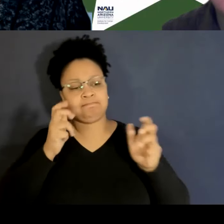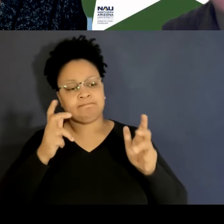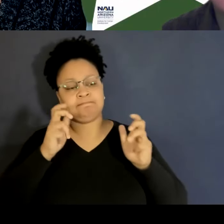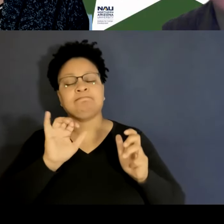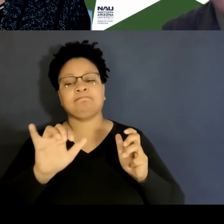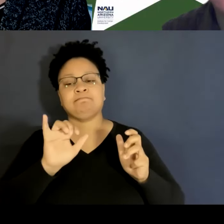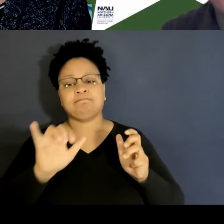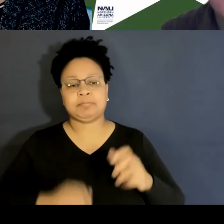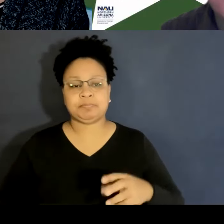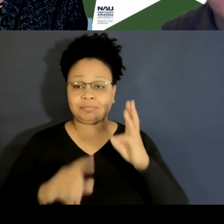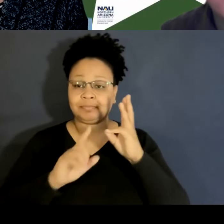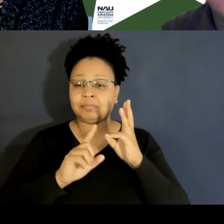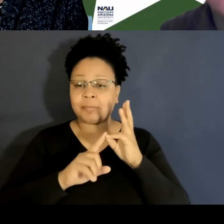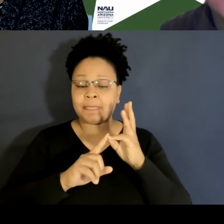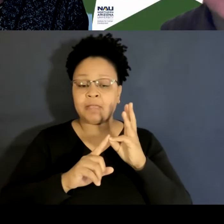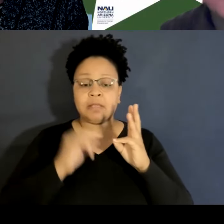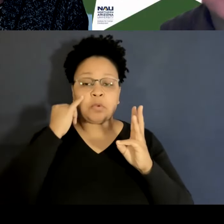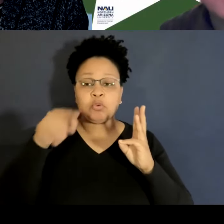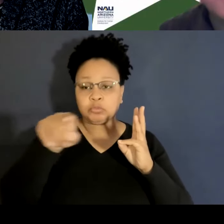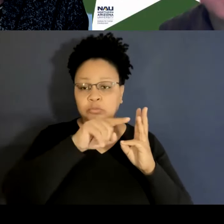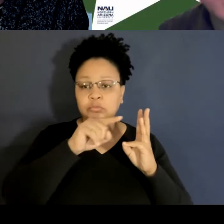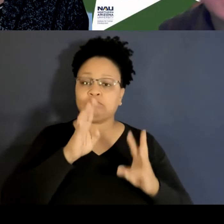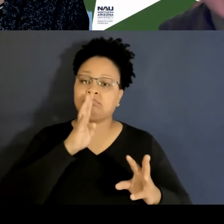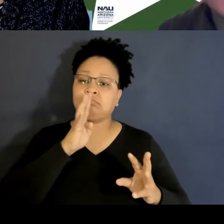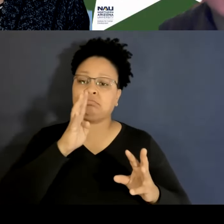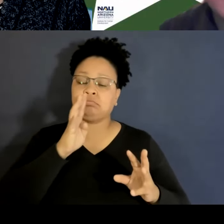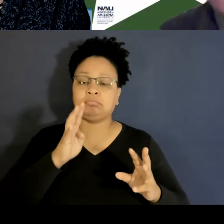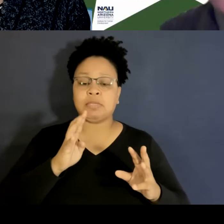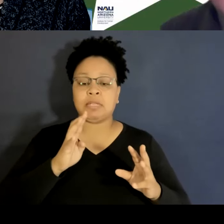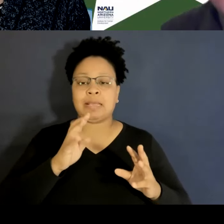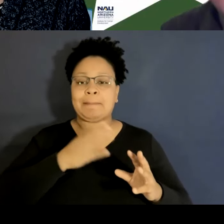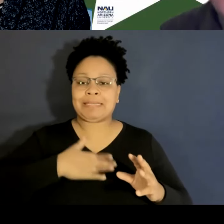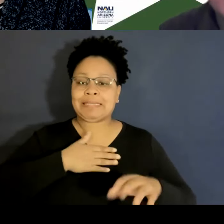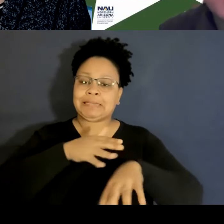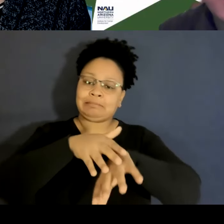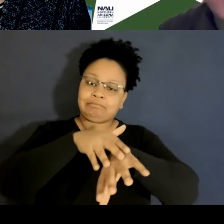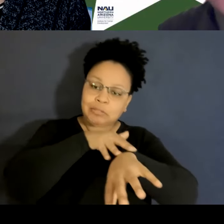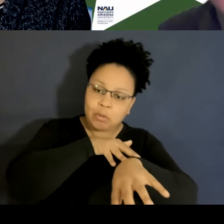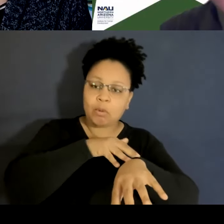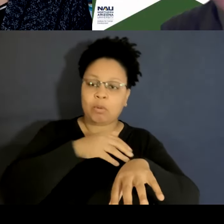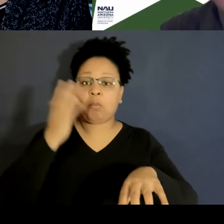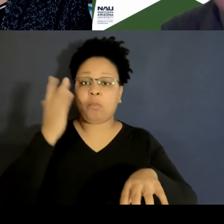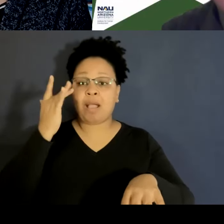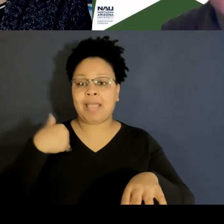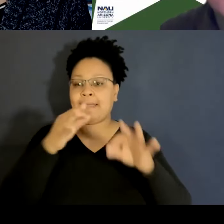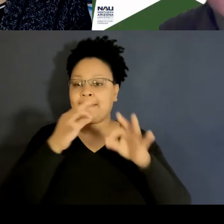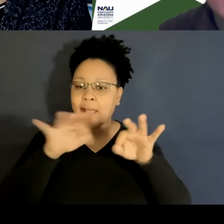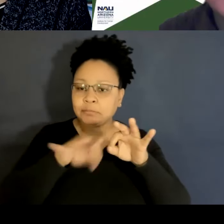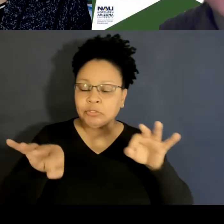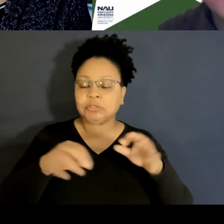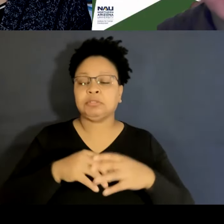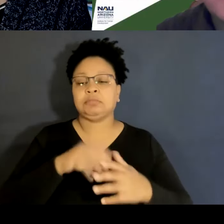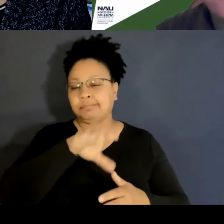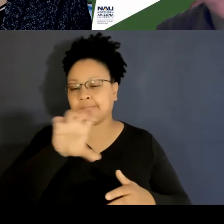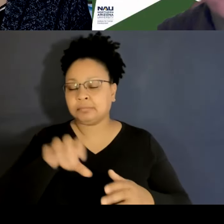Number six, if you are speaking, please speak slowly as we do have an English captioner and ASL interpreters